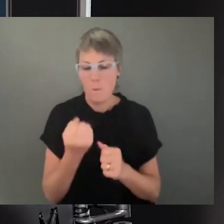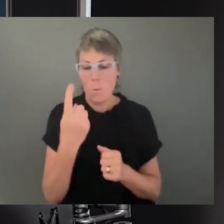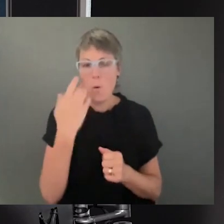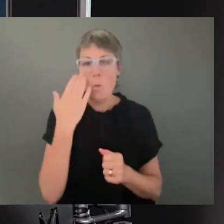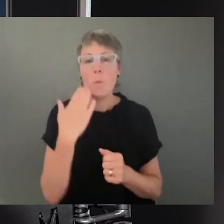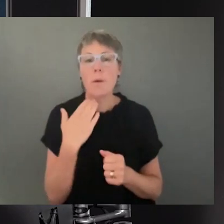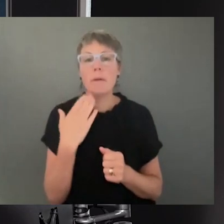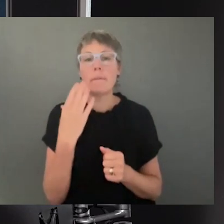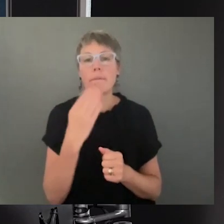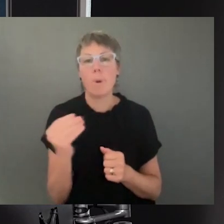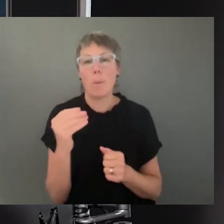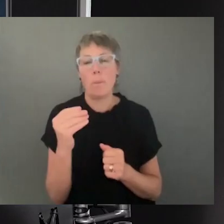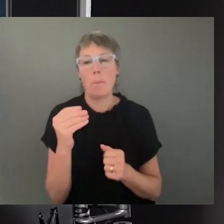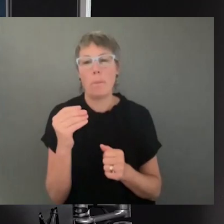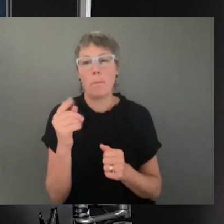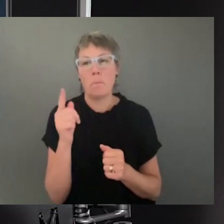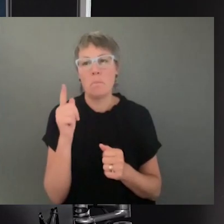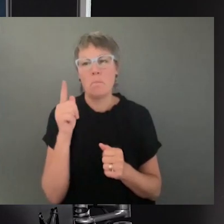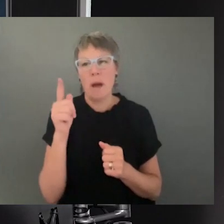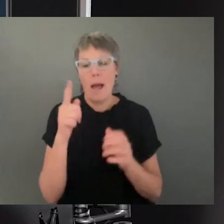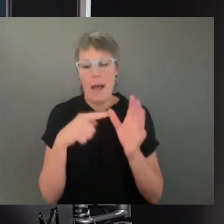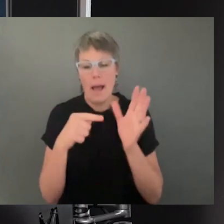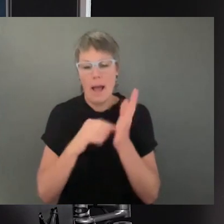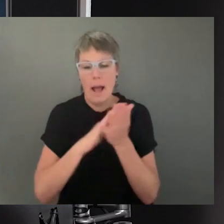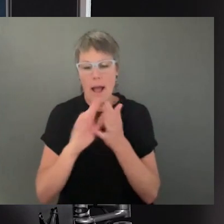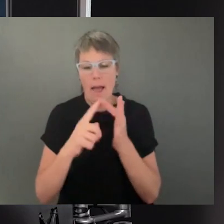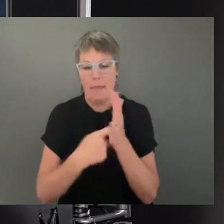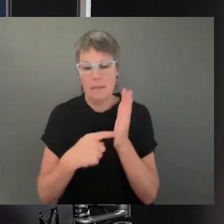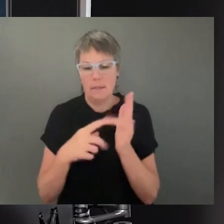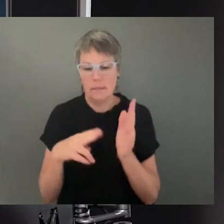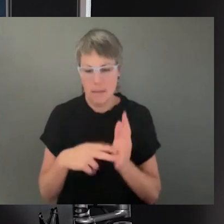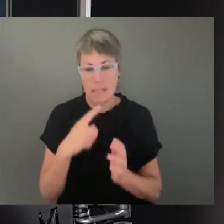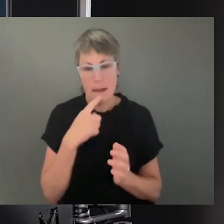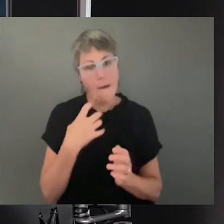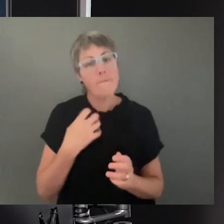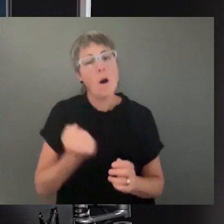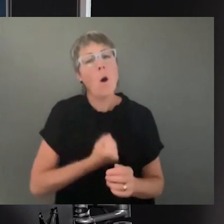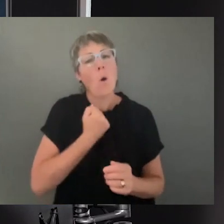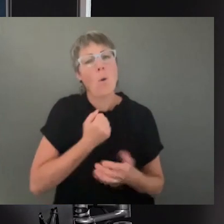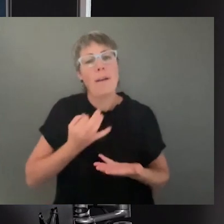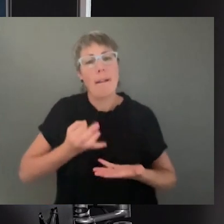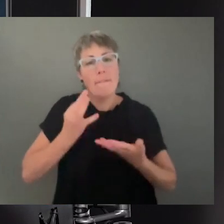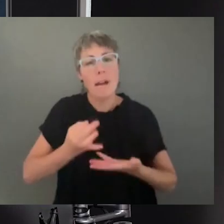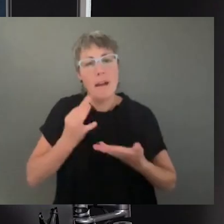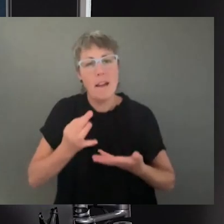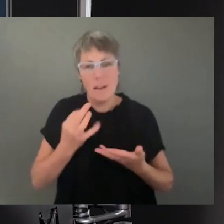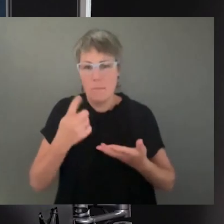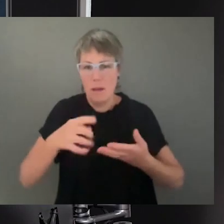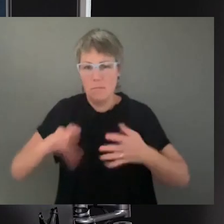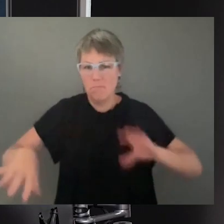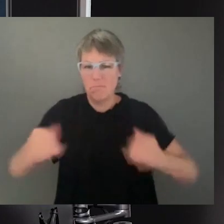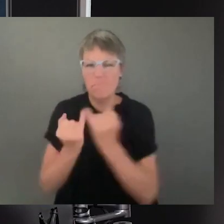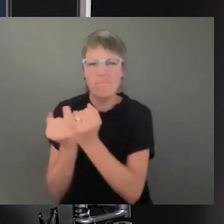asked, as a cafe owner, how can I make my cafe more accessible when I have chairs and tables over the